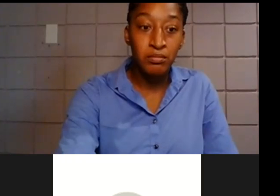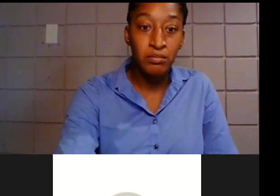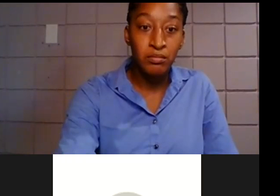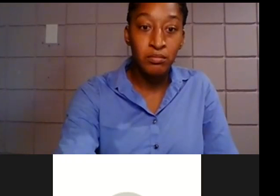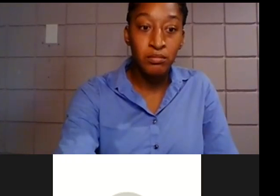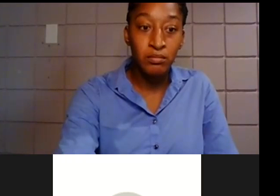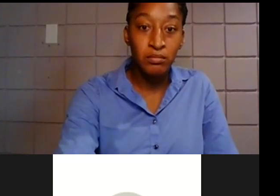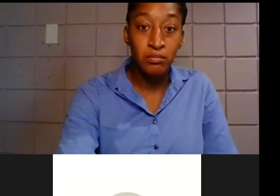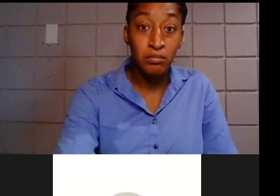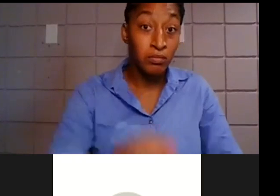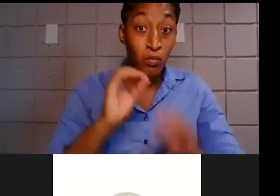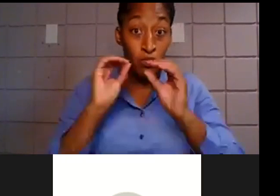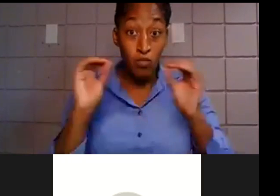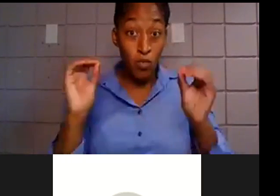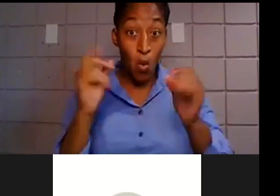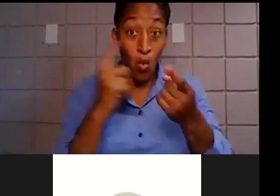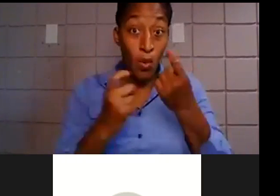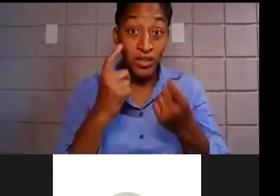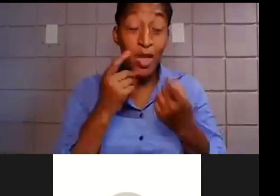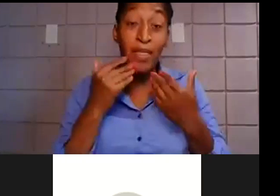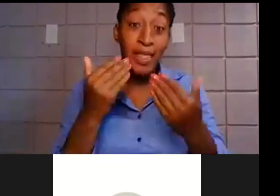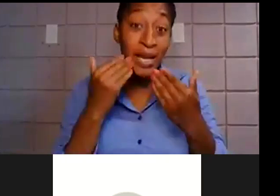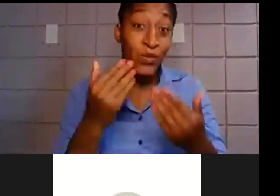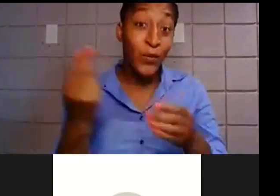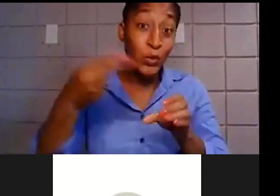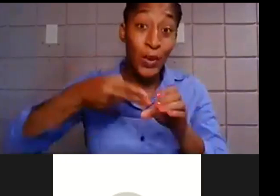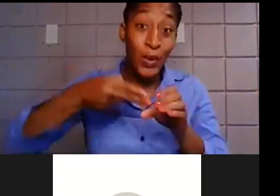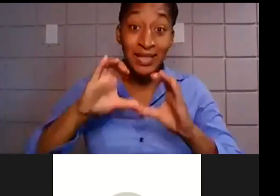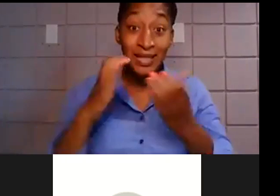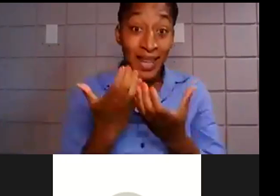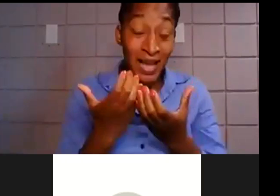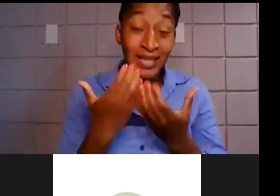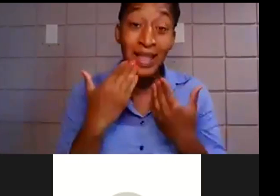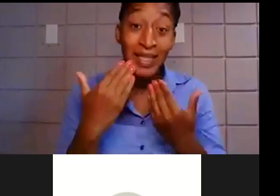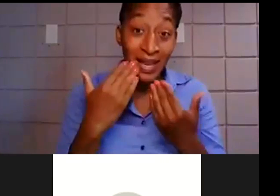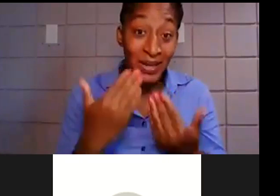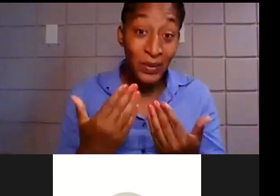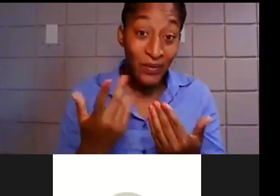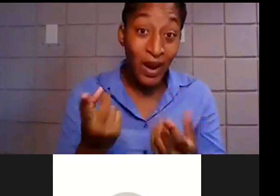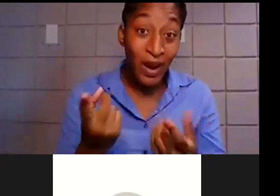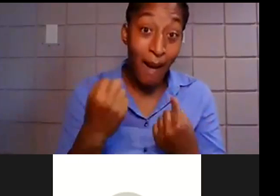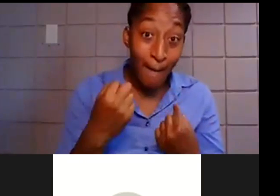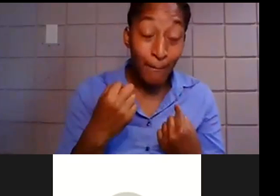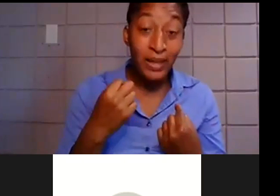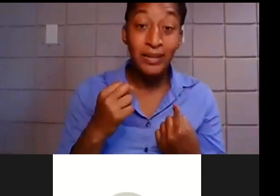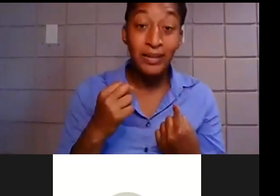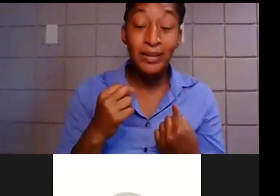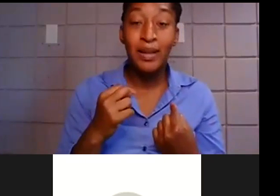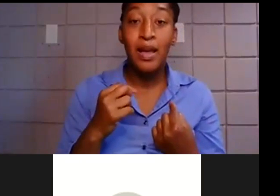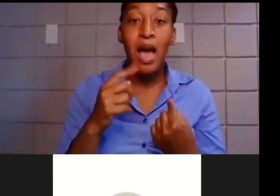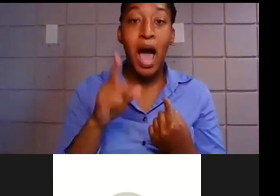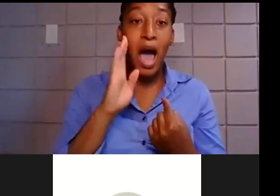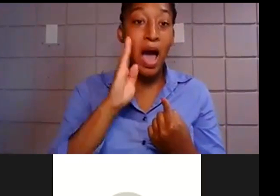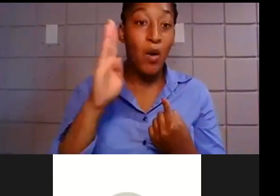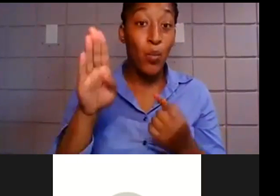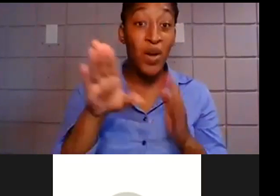If there are no questions, I want to thank you for joining in and your attentiveness this afternoon. I will post this video as